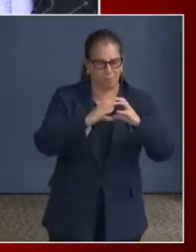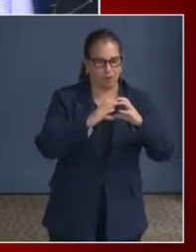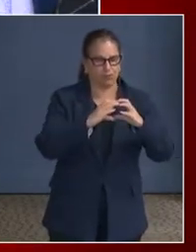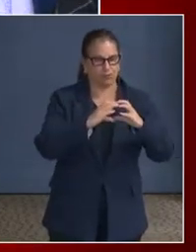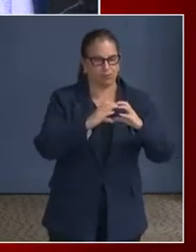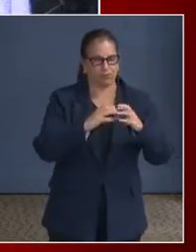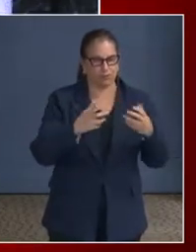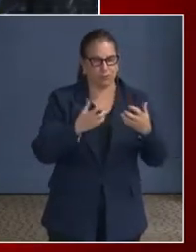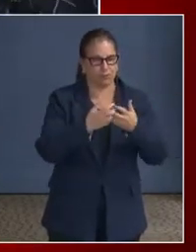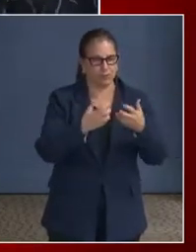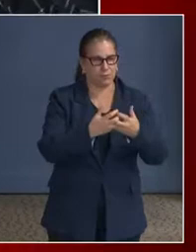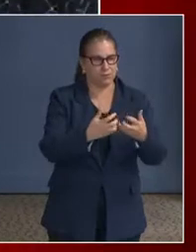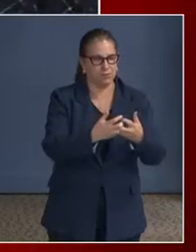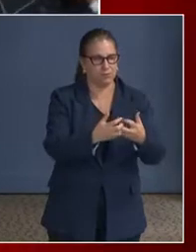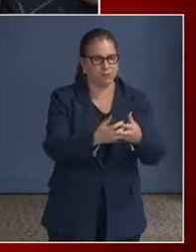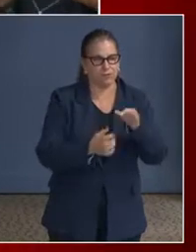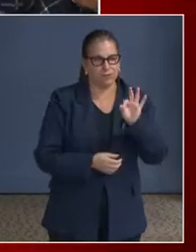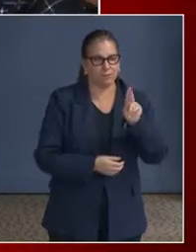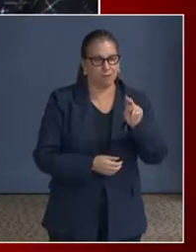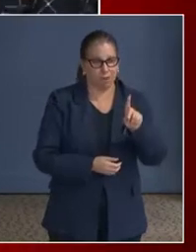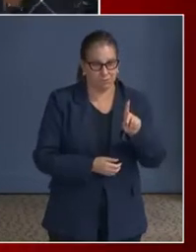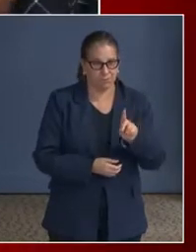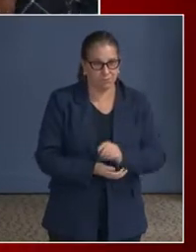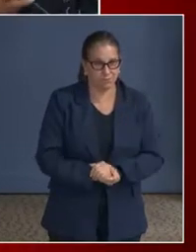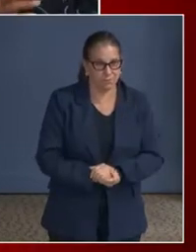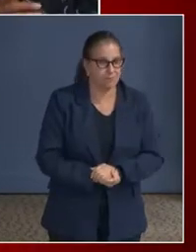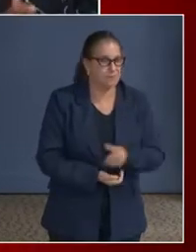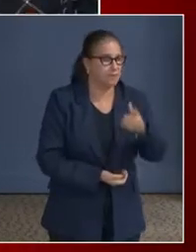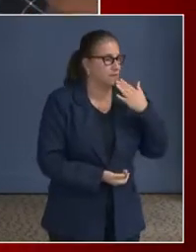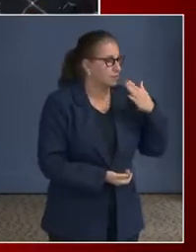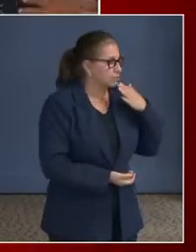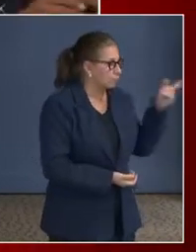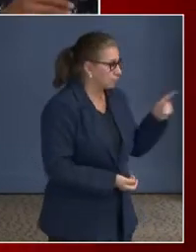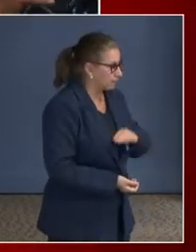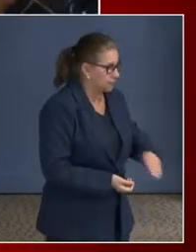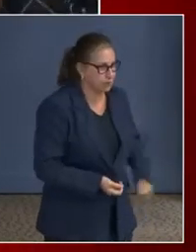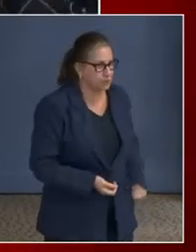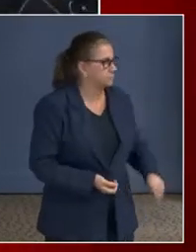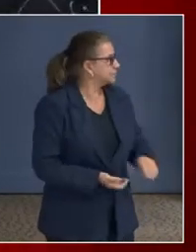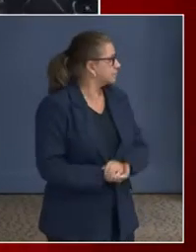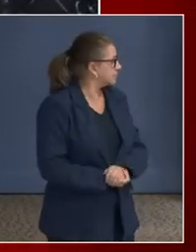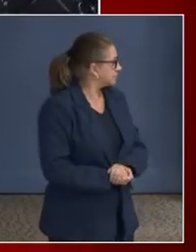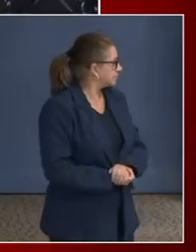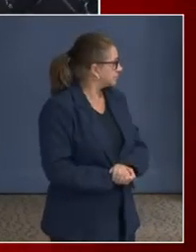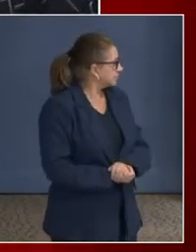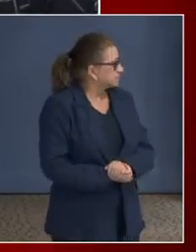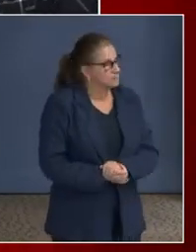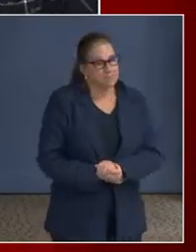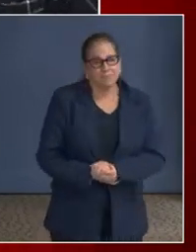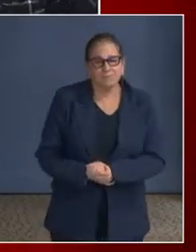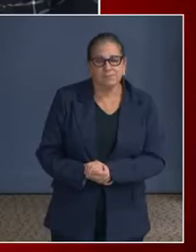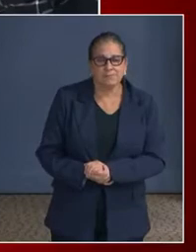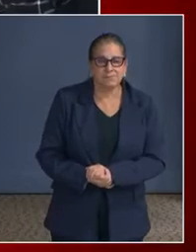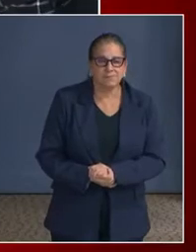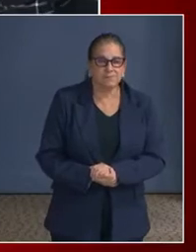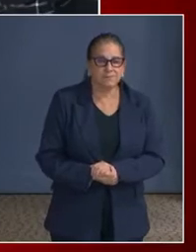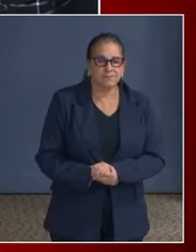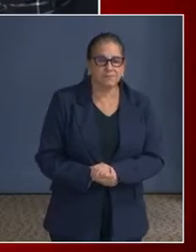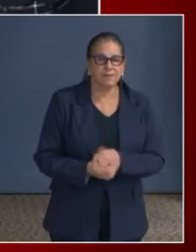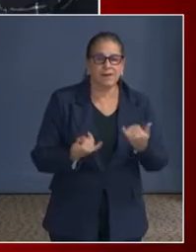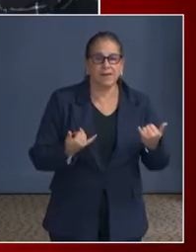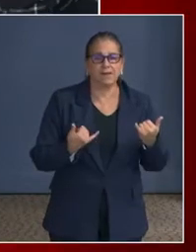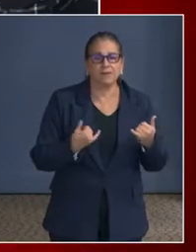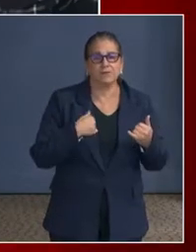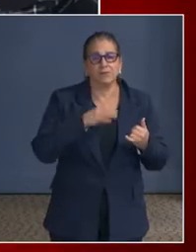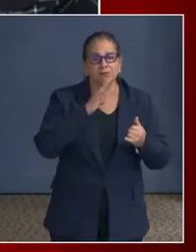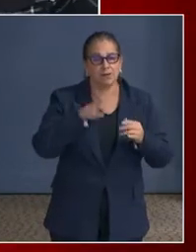Yep, thank you, Mayor. And what the mayor was referring to is the president tapped the Disaster Relief Fund, which is